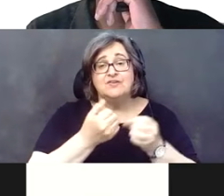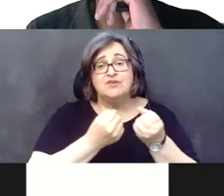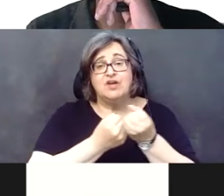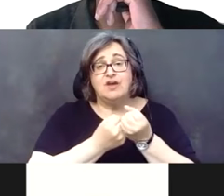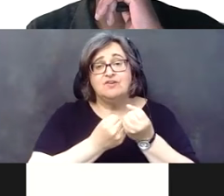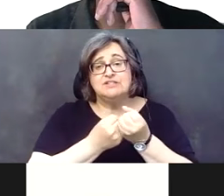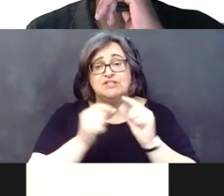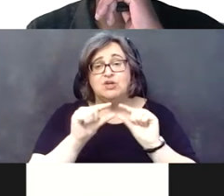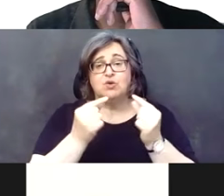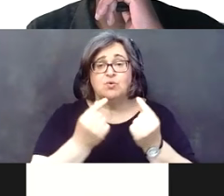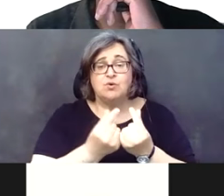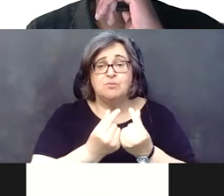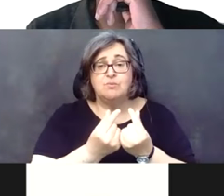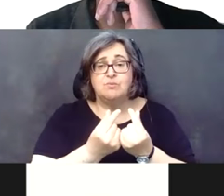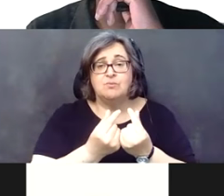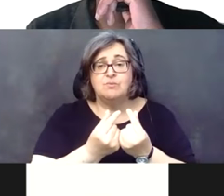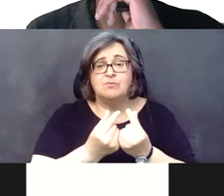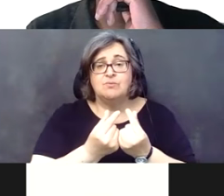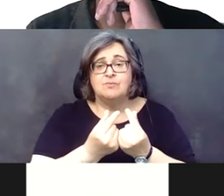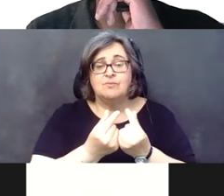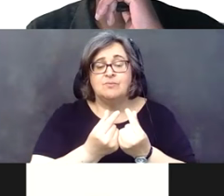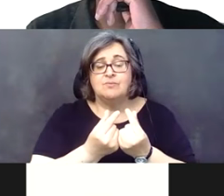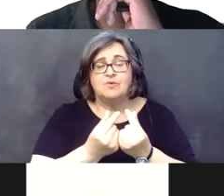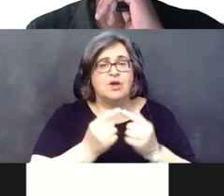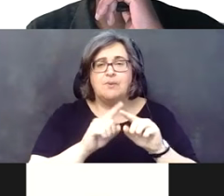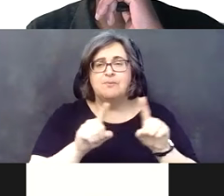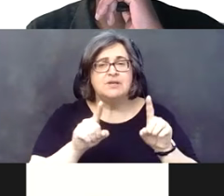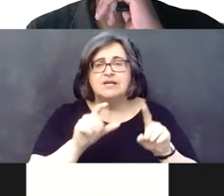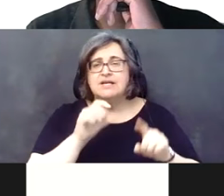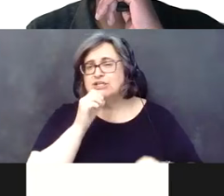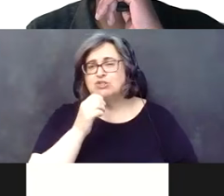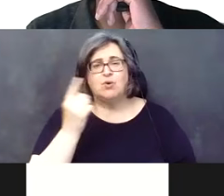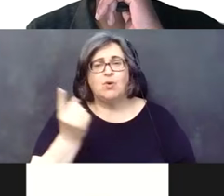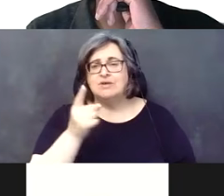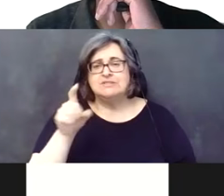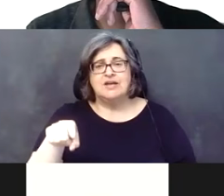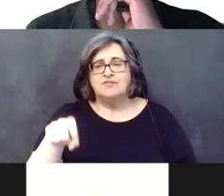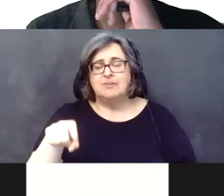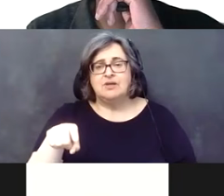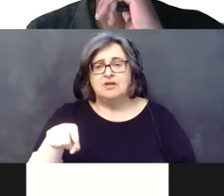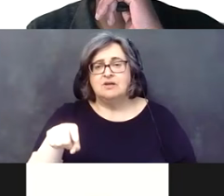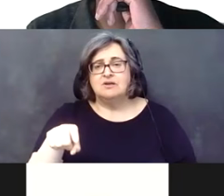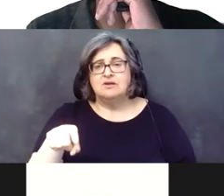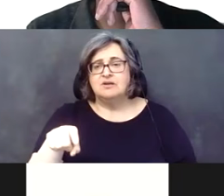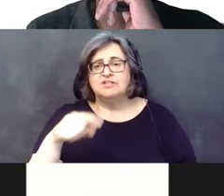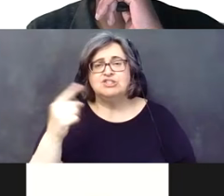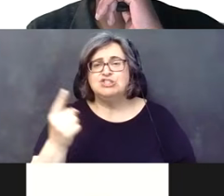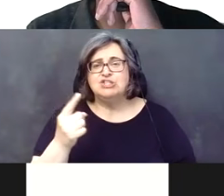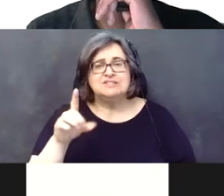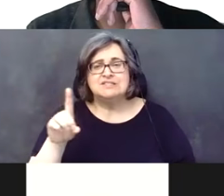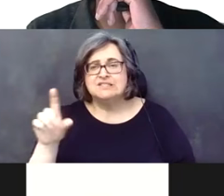self-advocacy group, or but it doesn't always have to be just